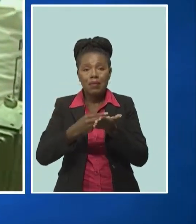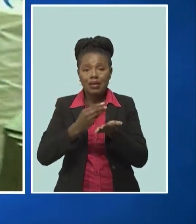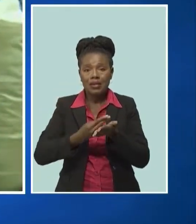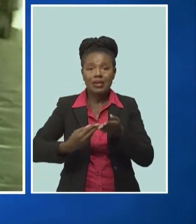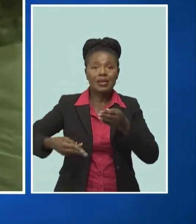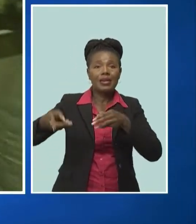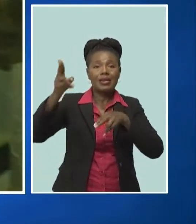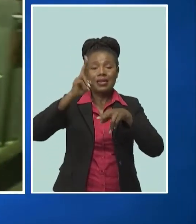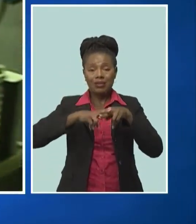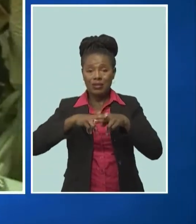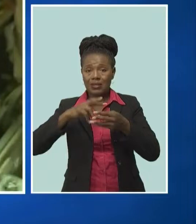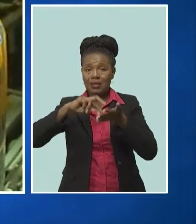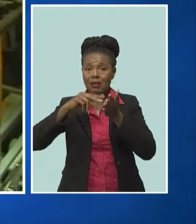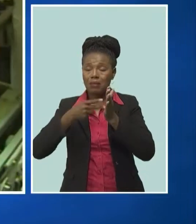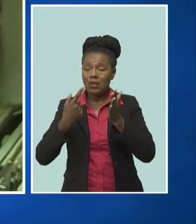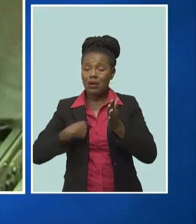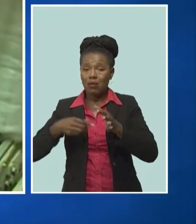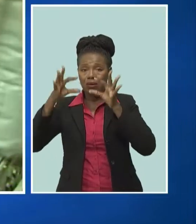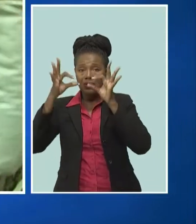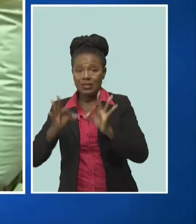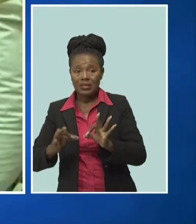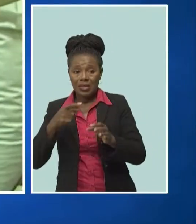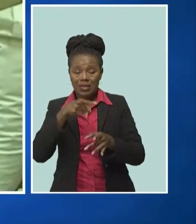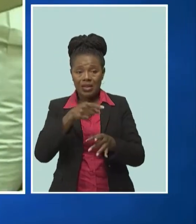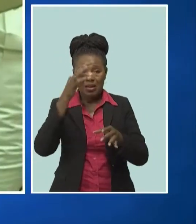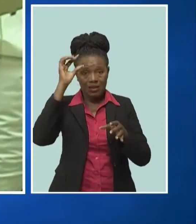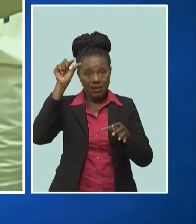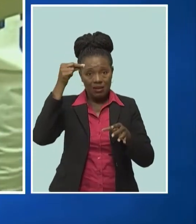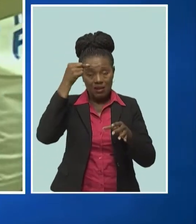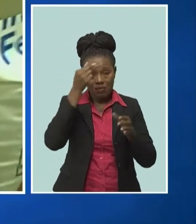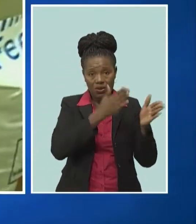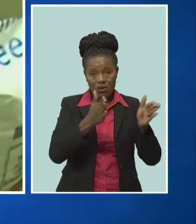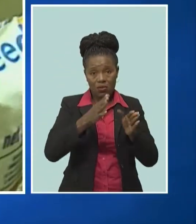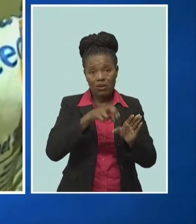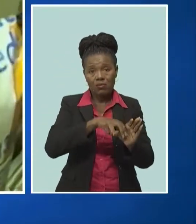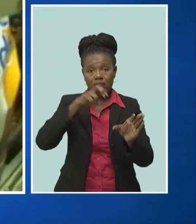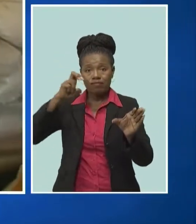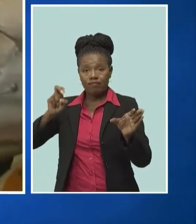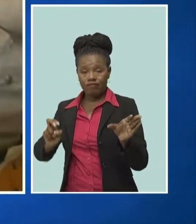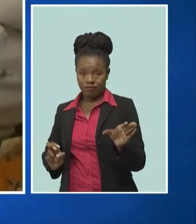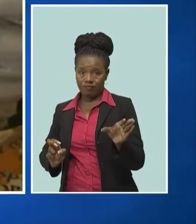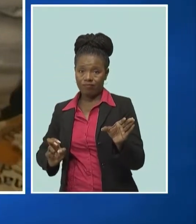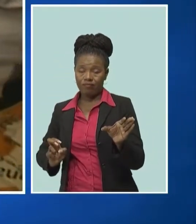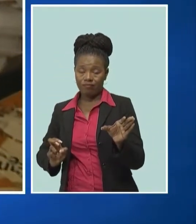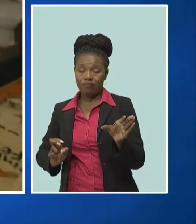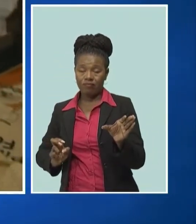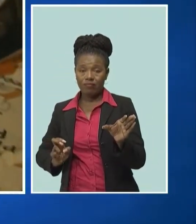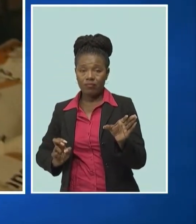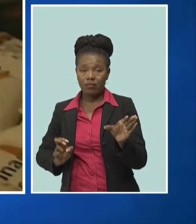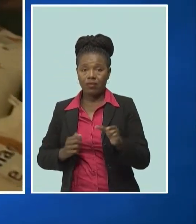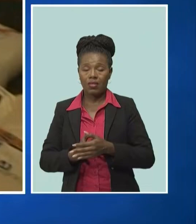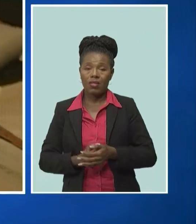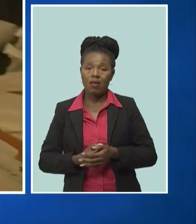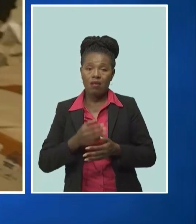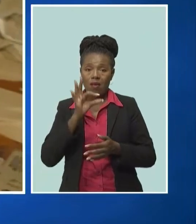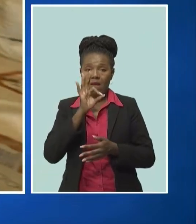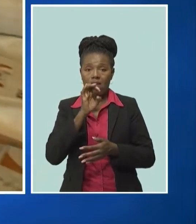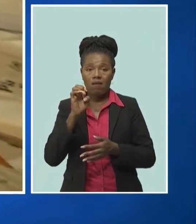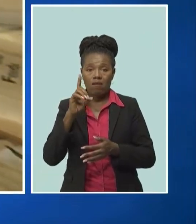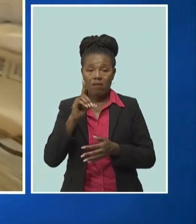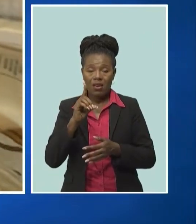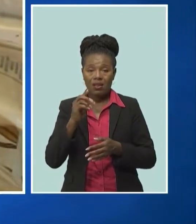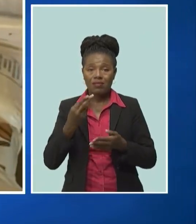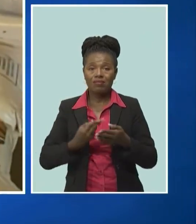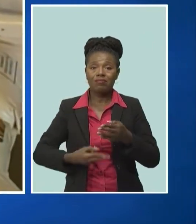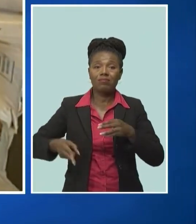them no choice but to opt out of the compact. An increase in feed will have a dramatic impact, a